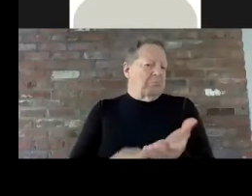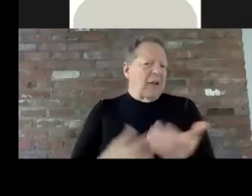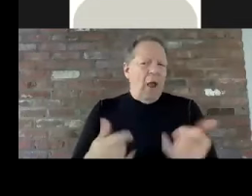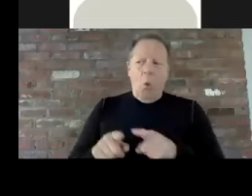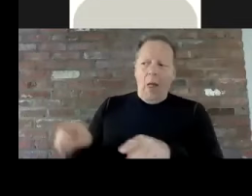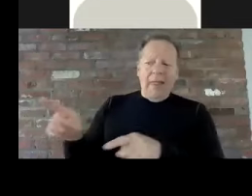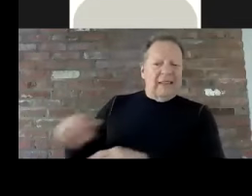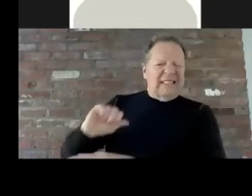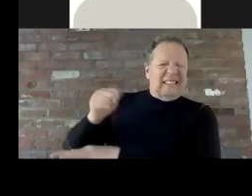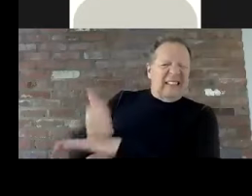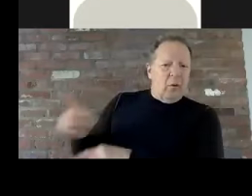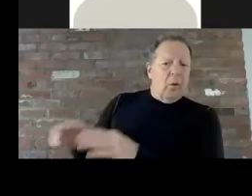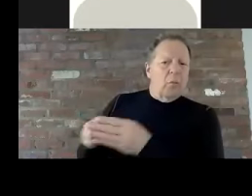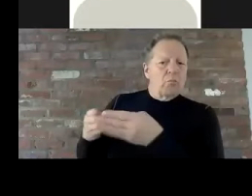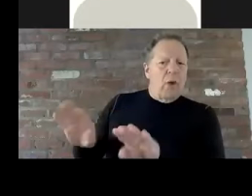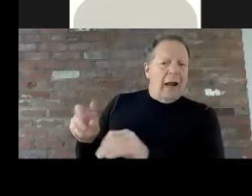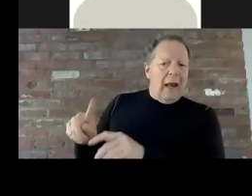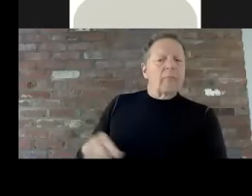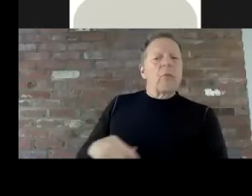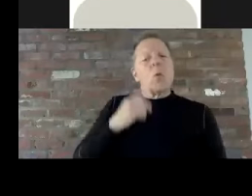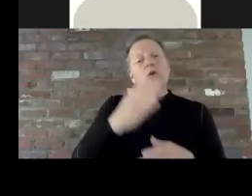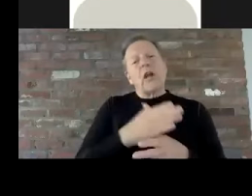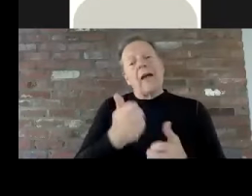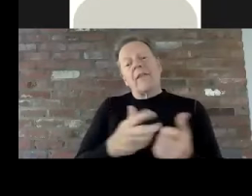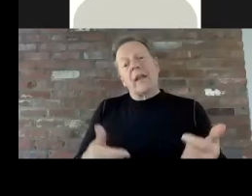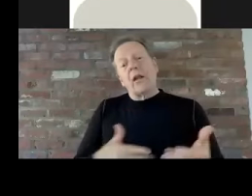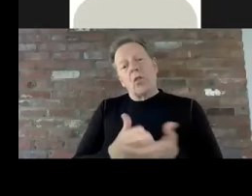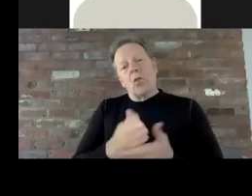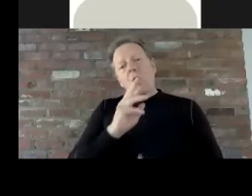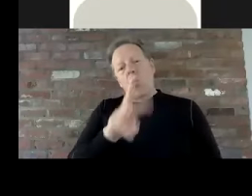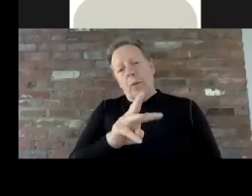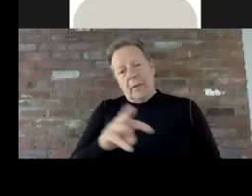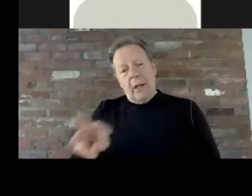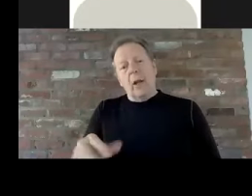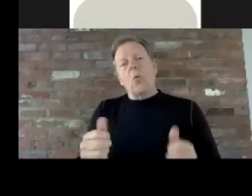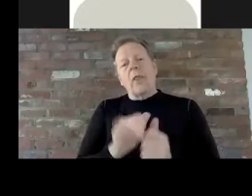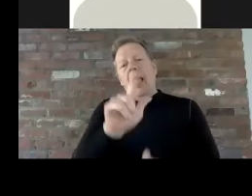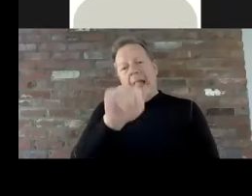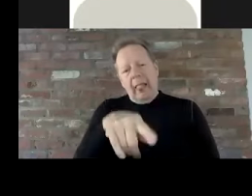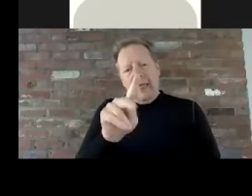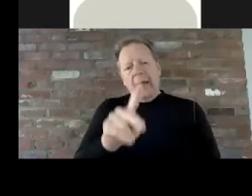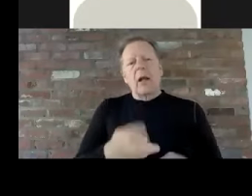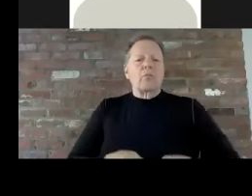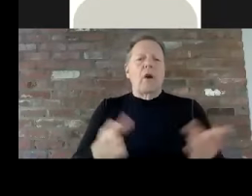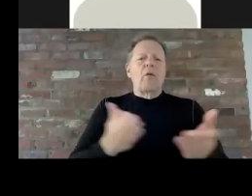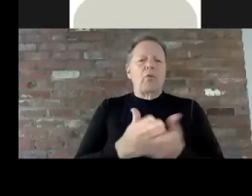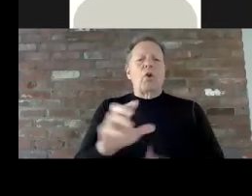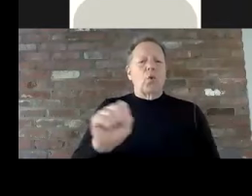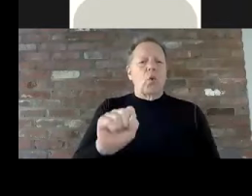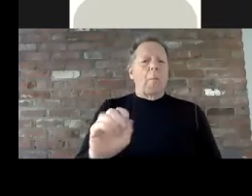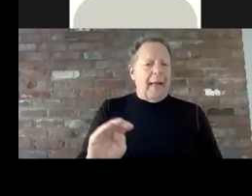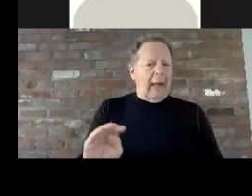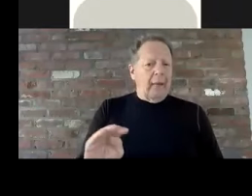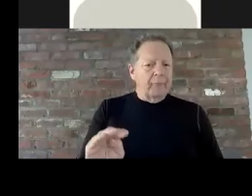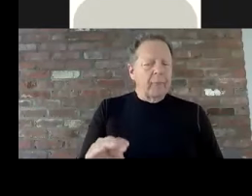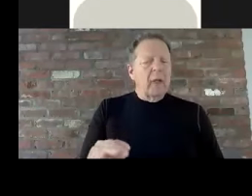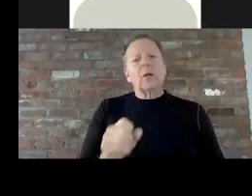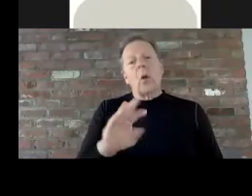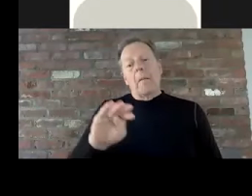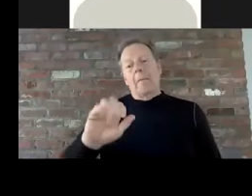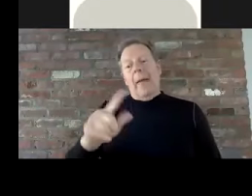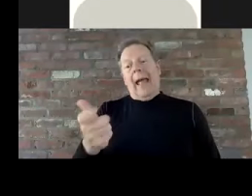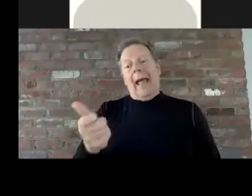we're going to share everything we hear today through the website and with links provided through social media. And so Megan's